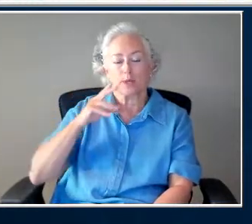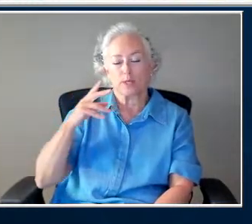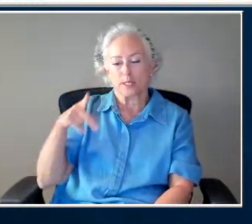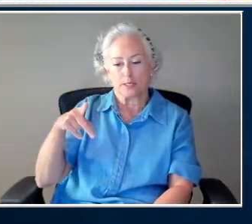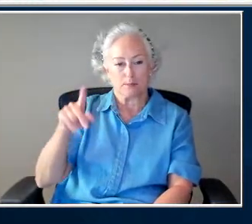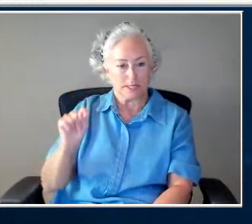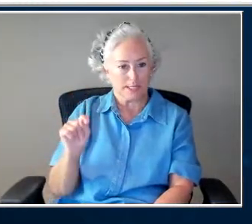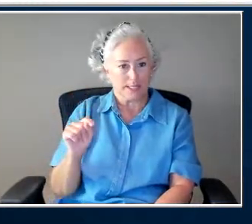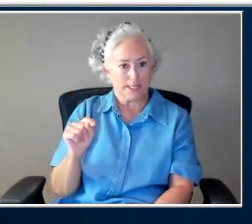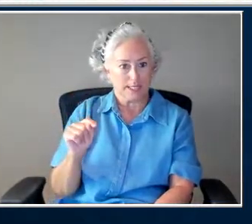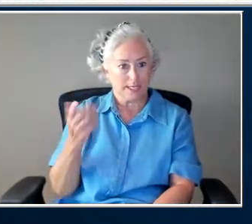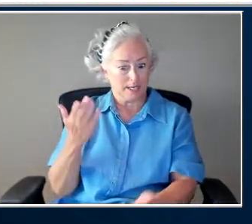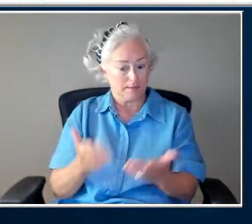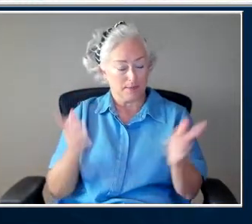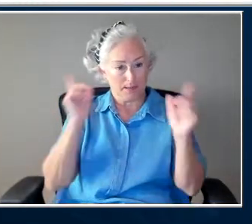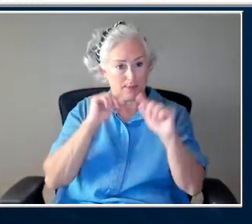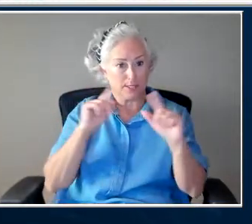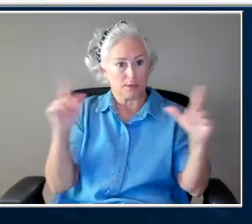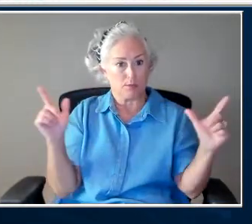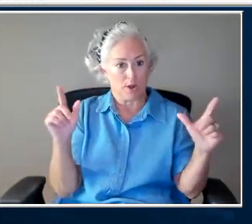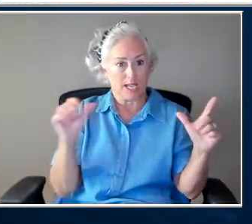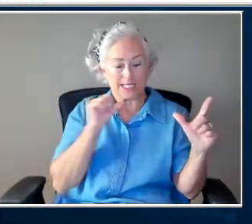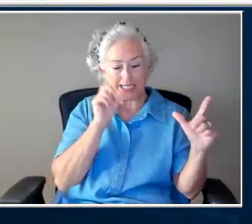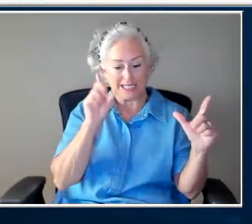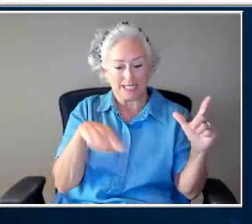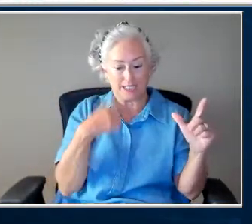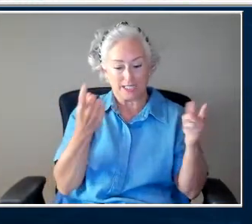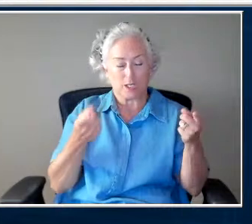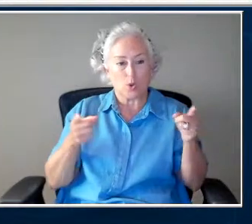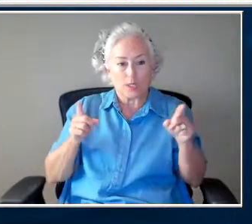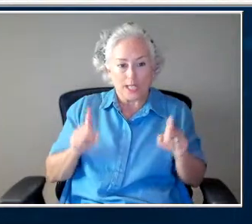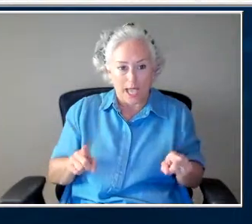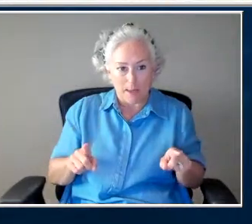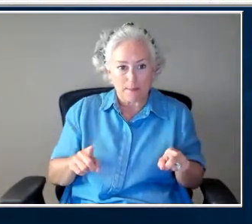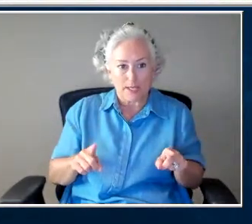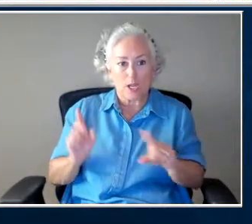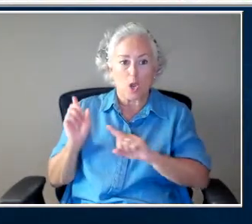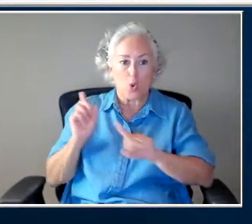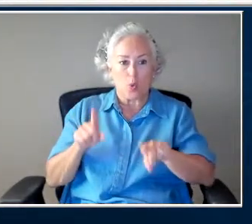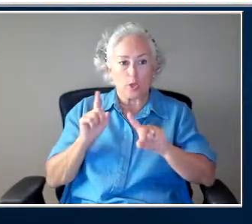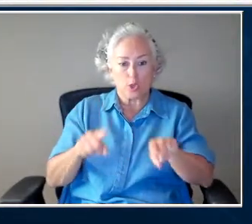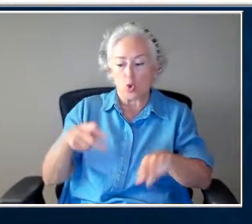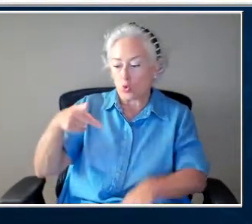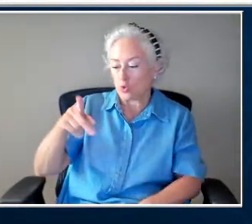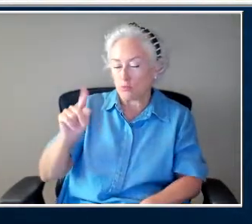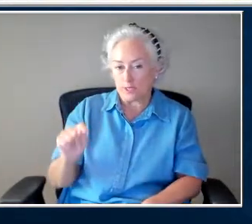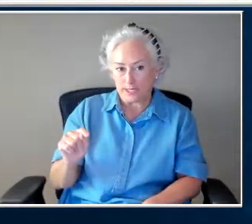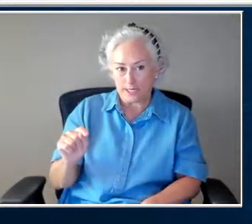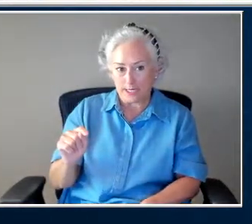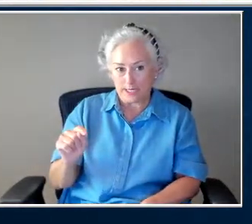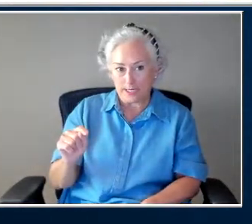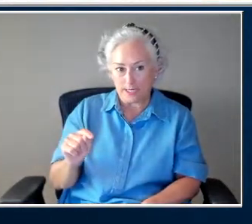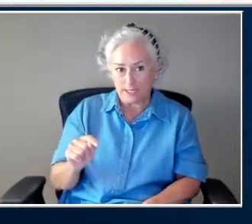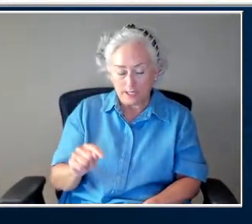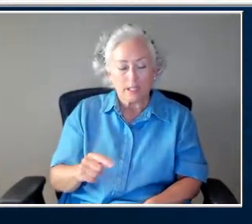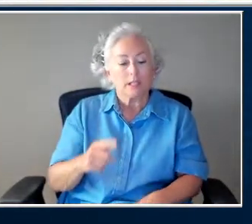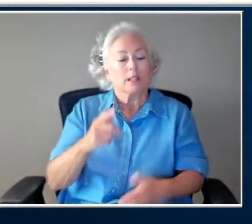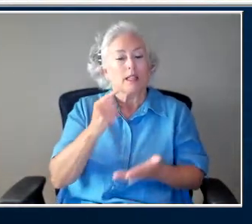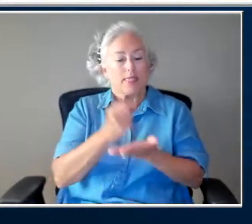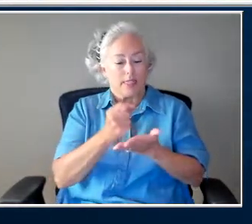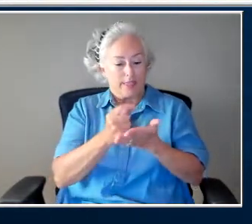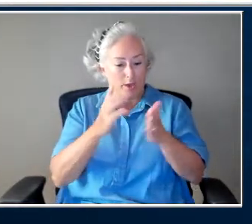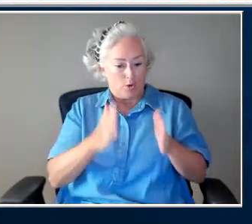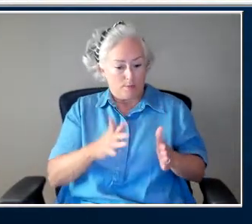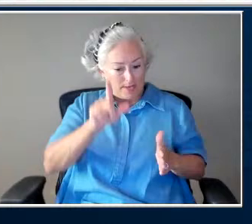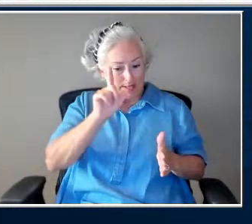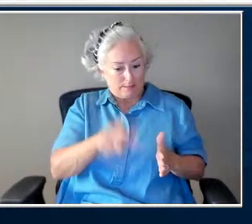surprise you to know that it doesn't just happen at the physical therapy appointment. The therapist has to trust their patient to do at-home exercises